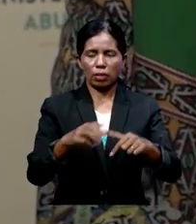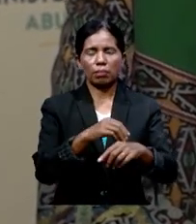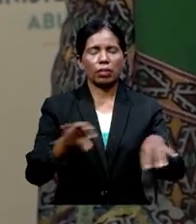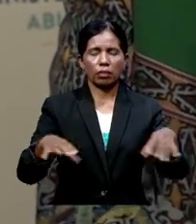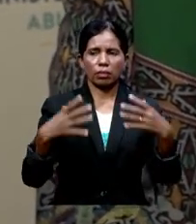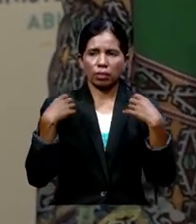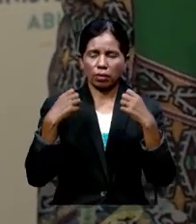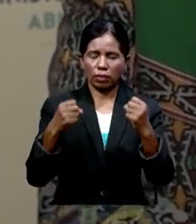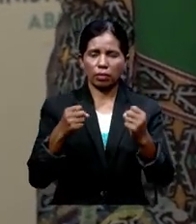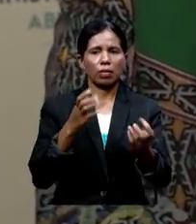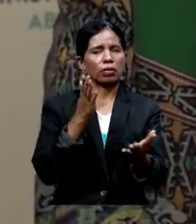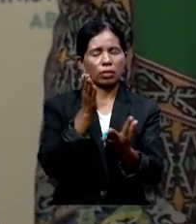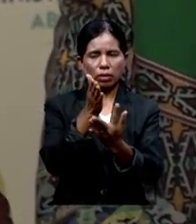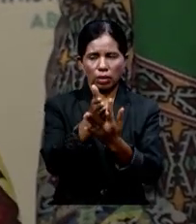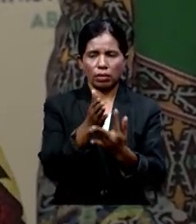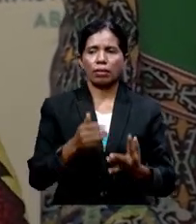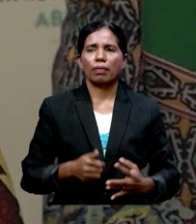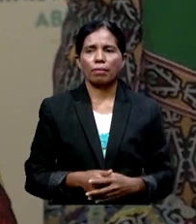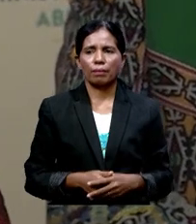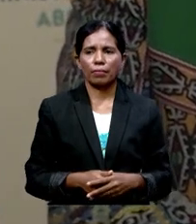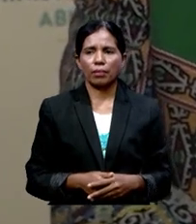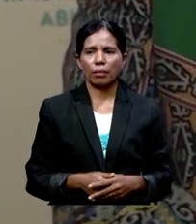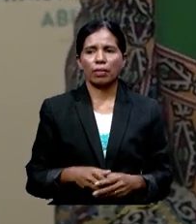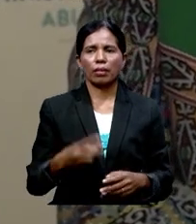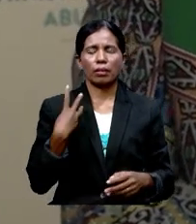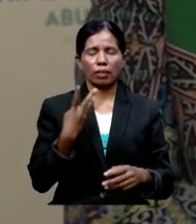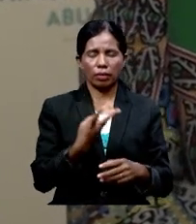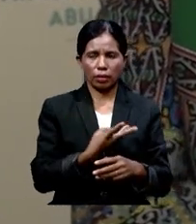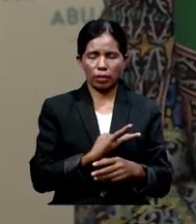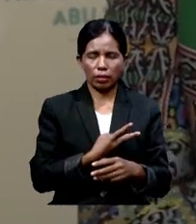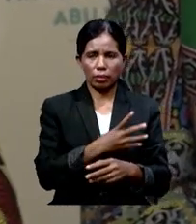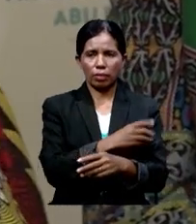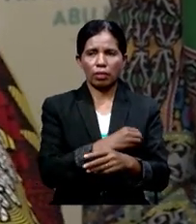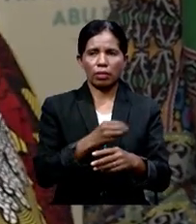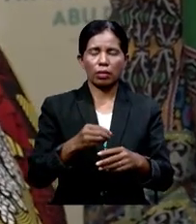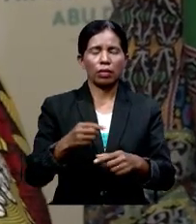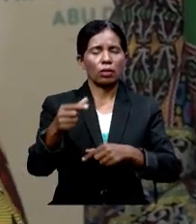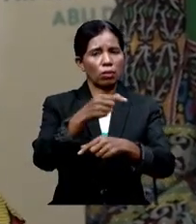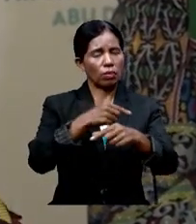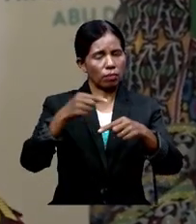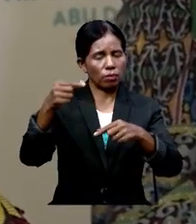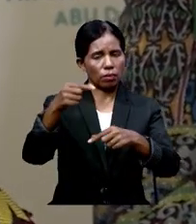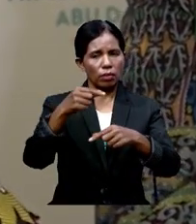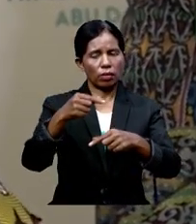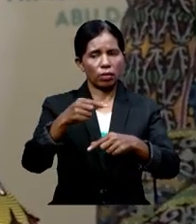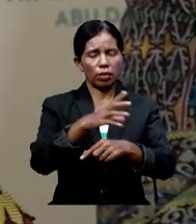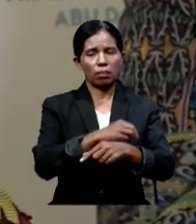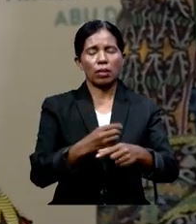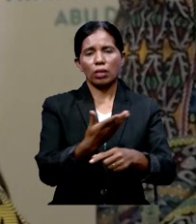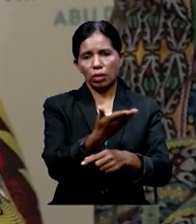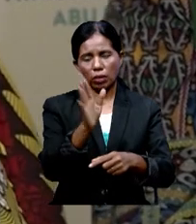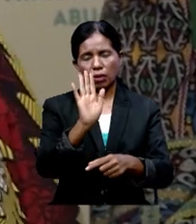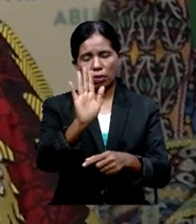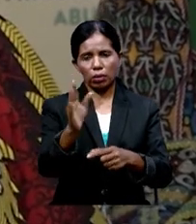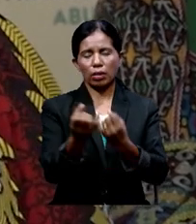and its success as part of this our global community for your independence, all the work that